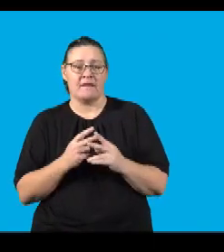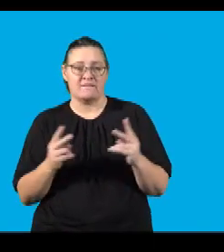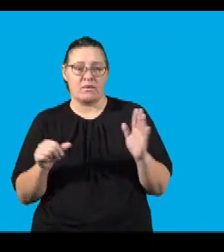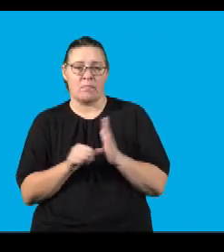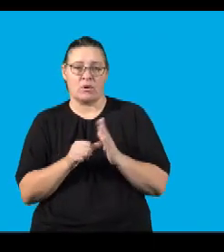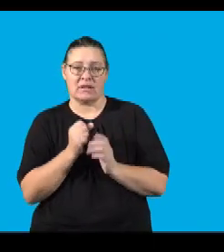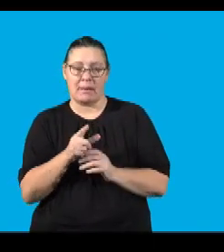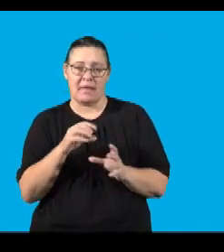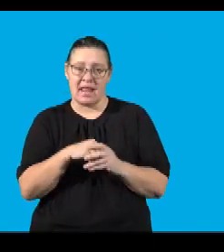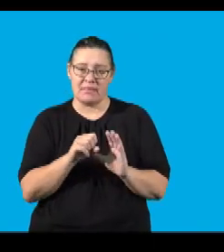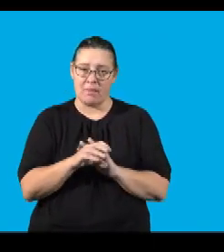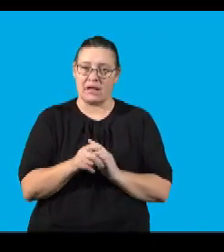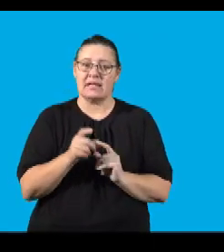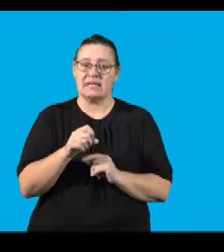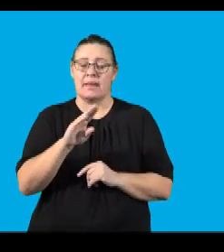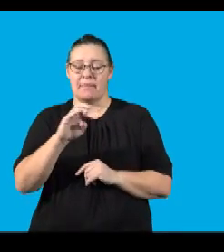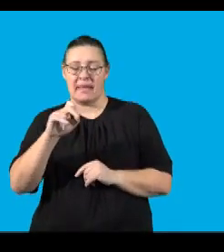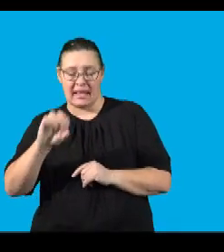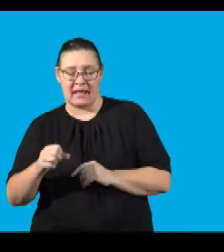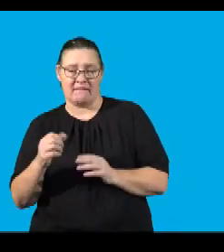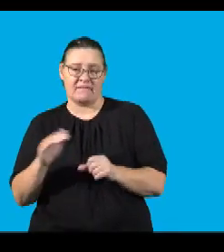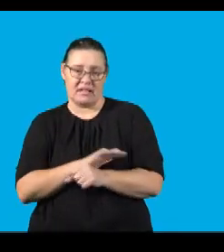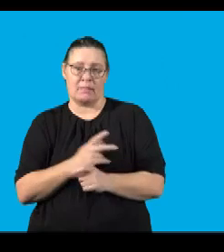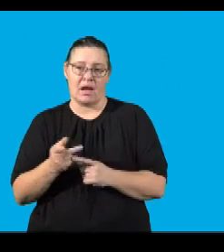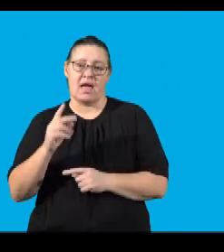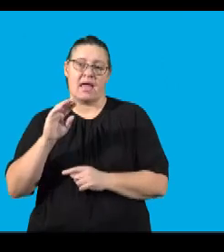market is being filled by Airbnb.